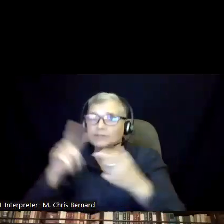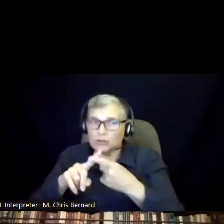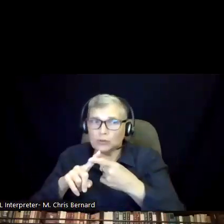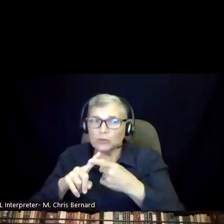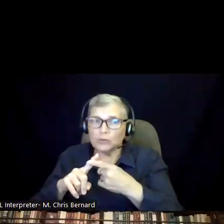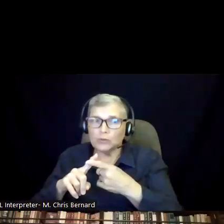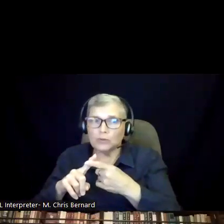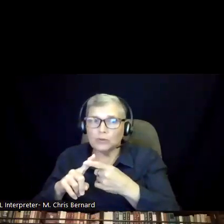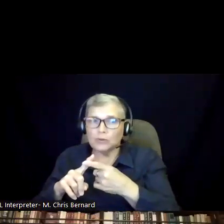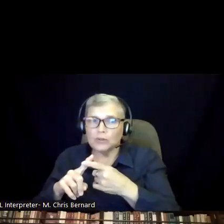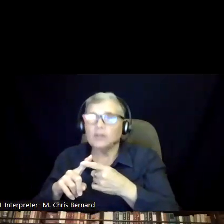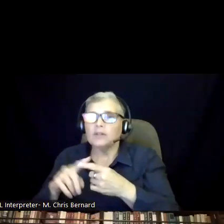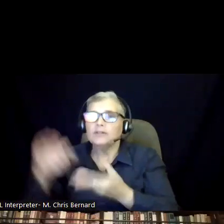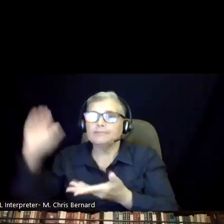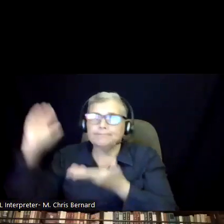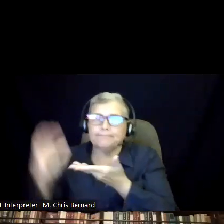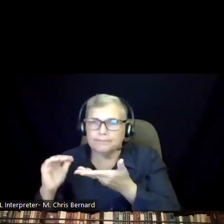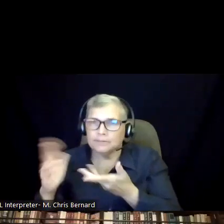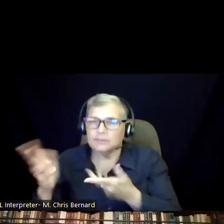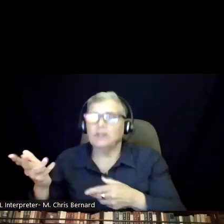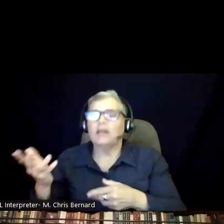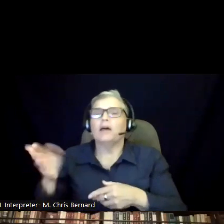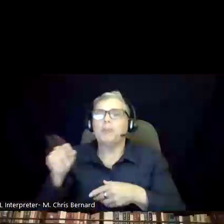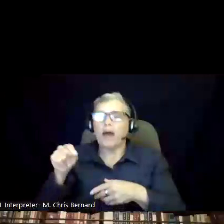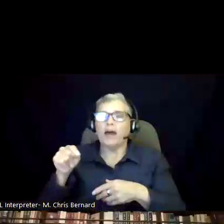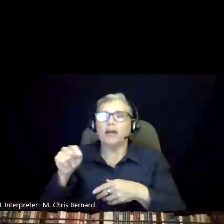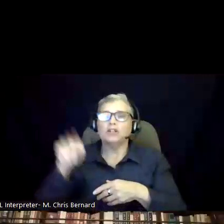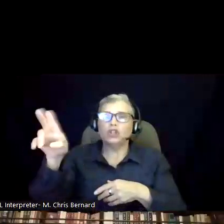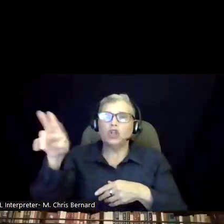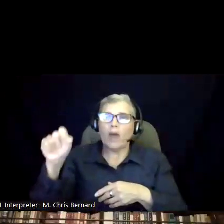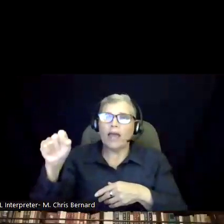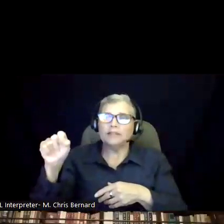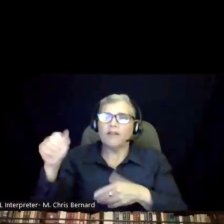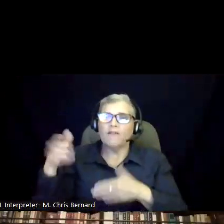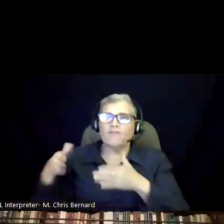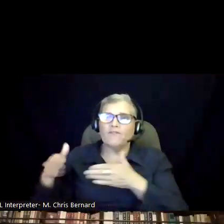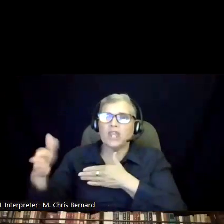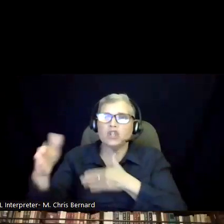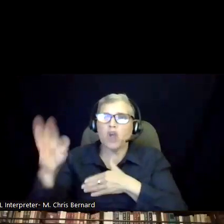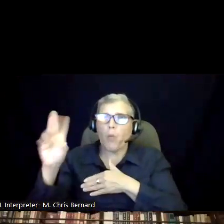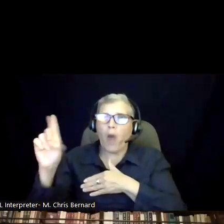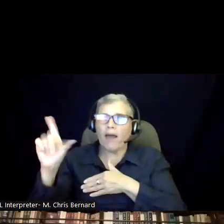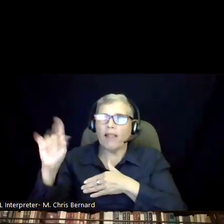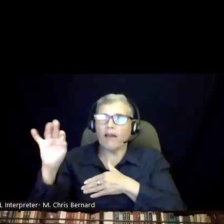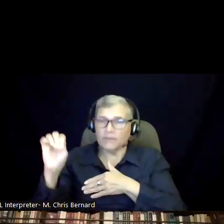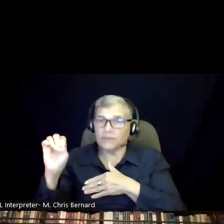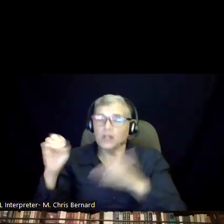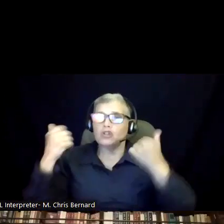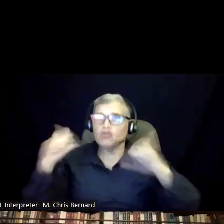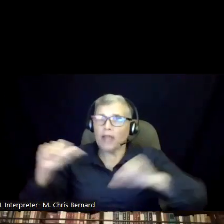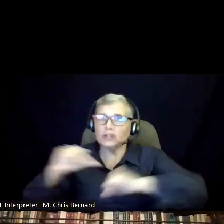thinking most coherently about the United States Fish and Wildlife Service's rulemaking efforts to